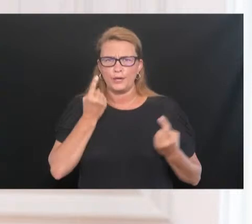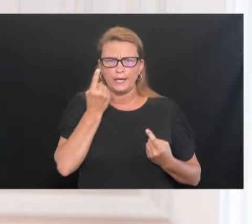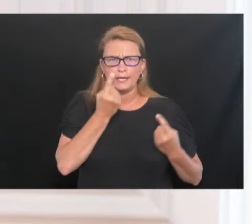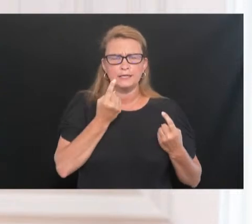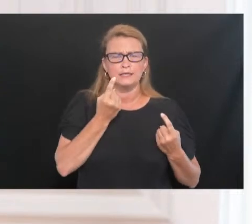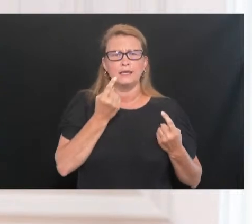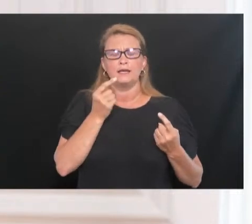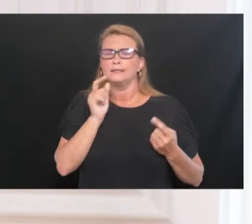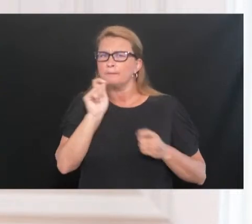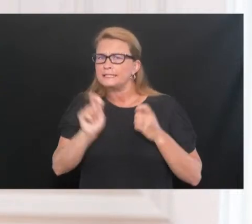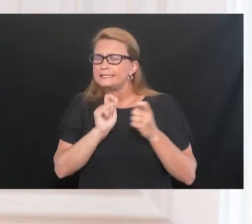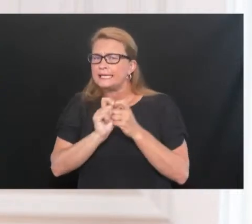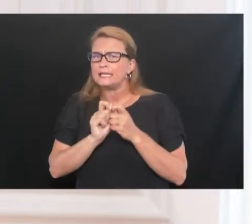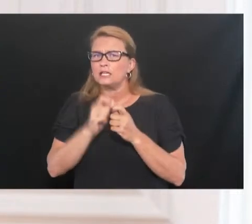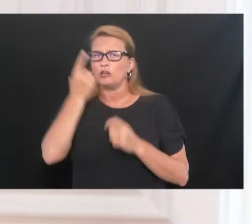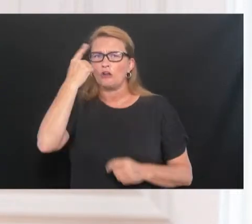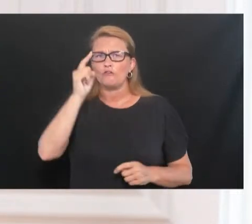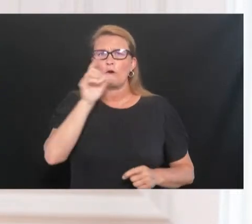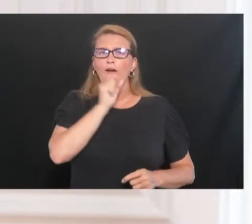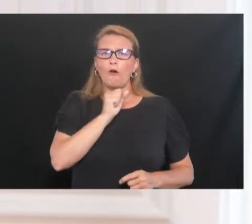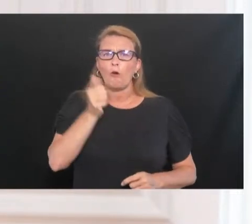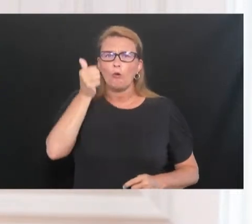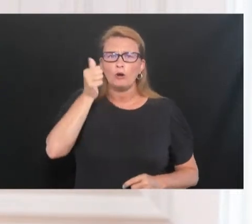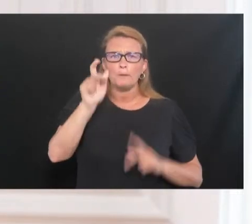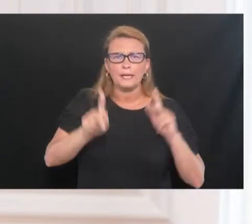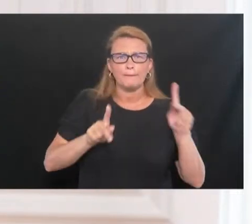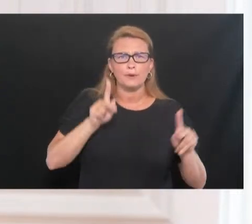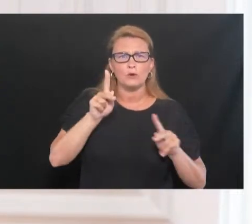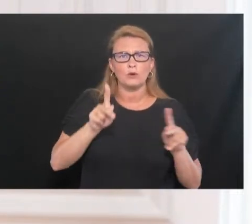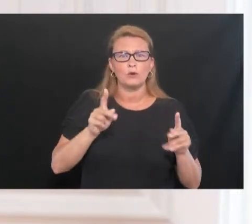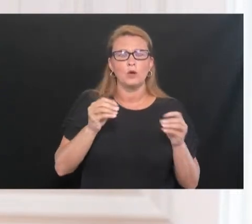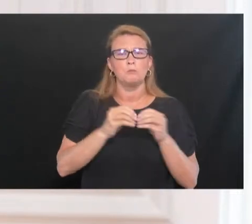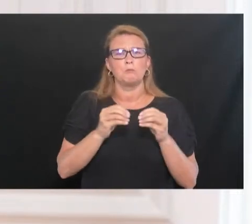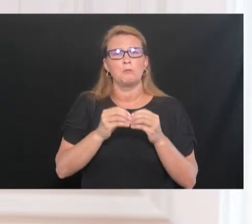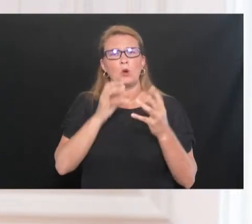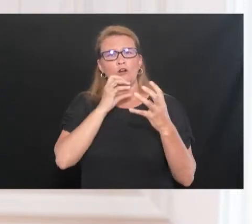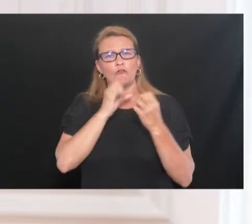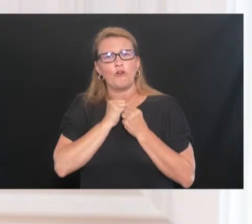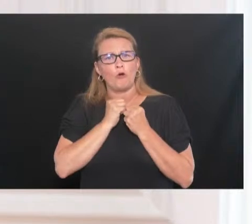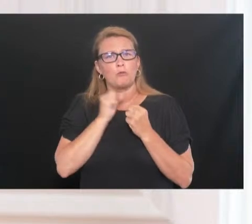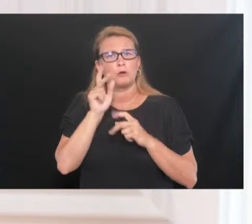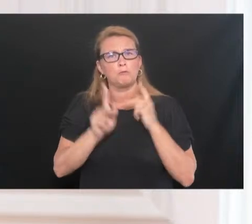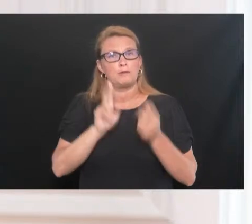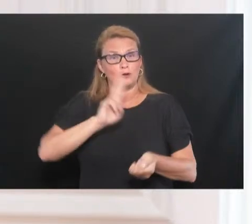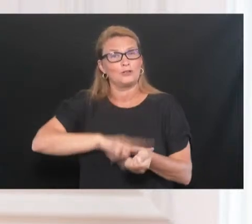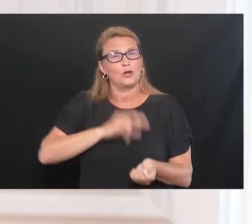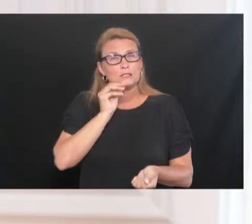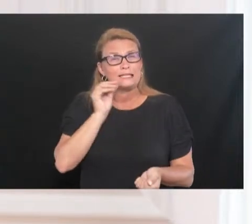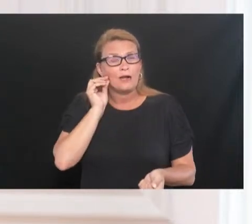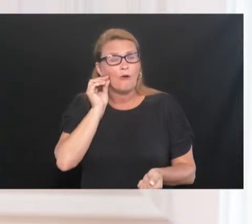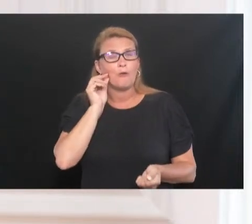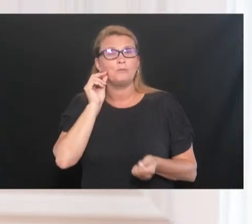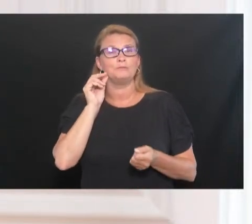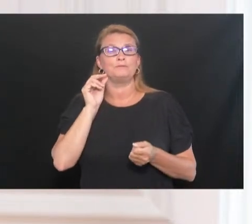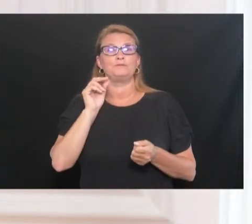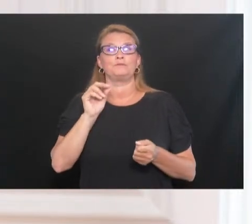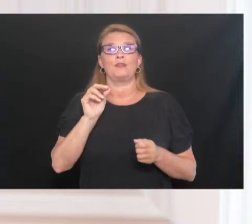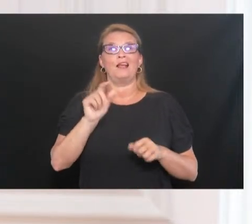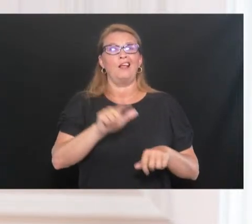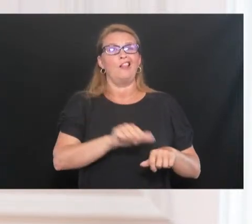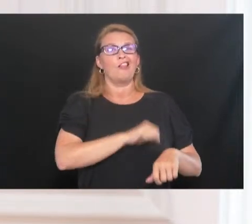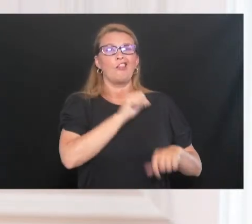that particularly for people that are older, who are more vulnerable, including our nursing home population, our long-term